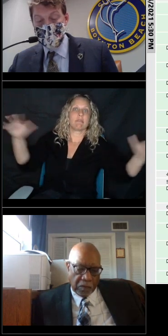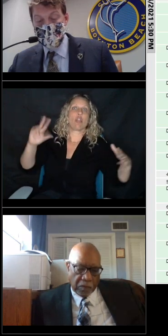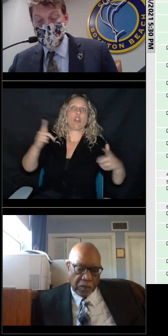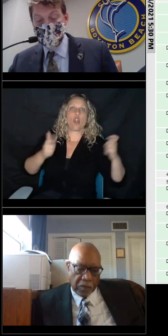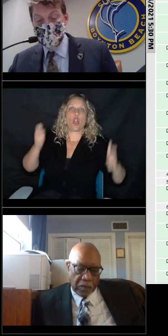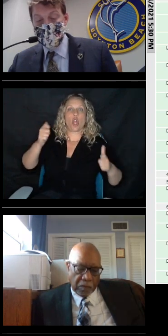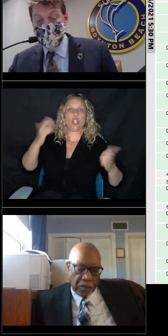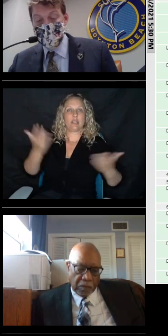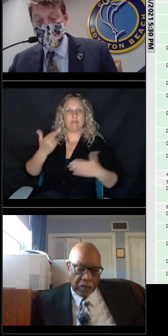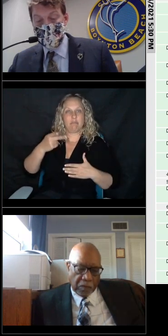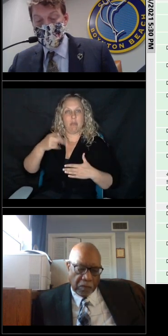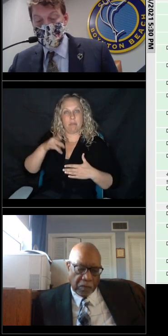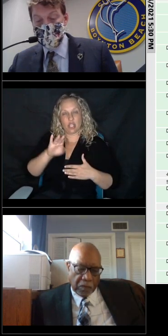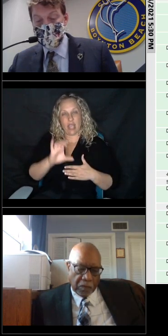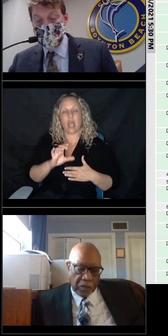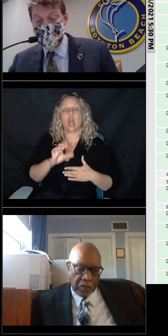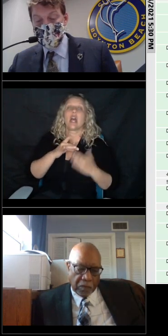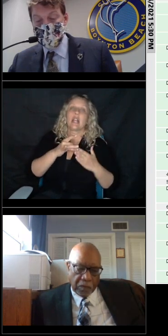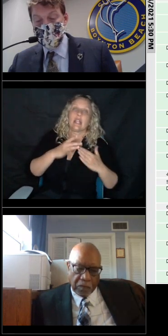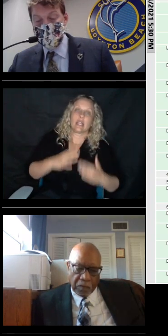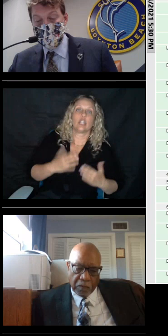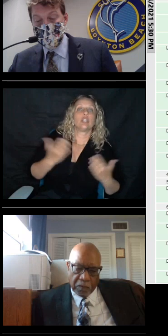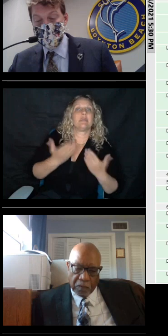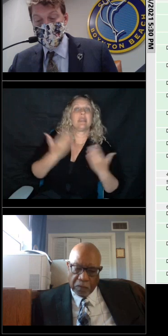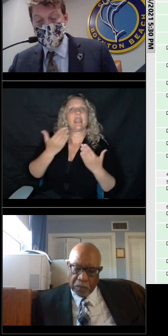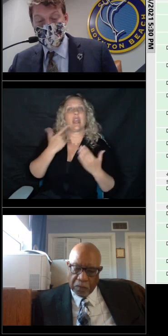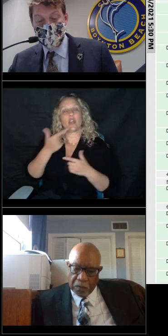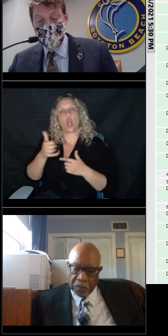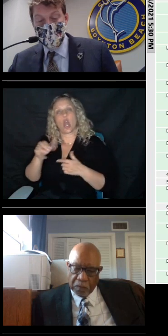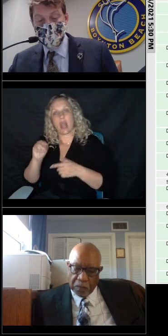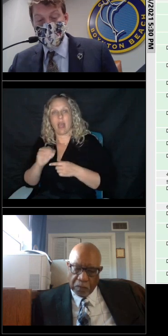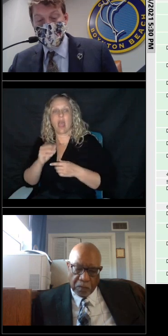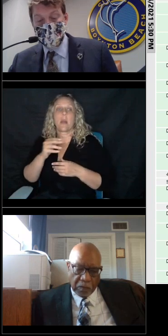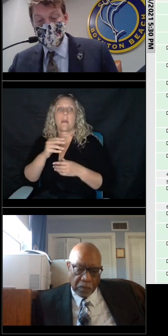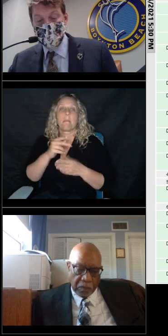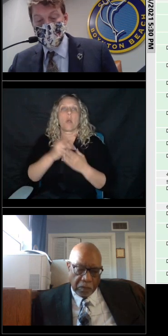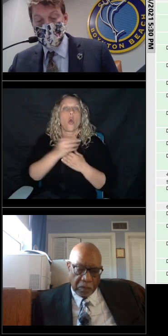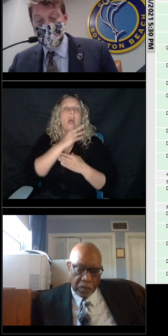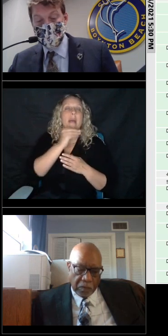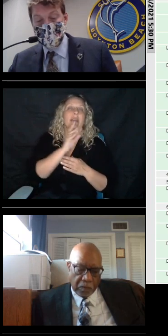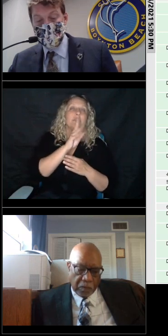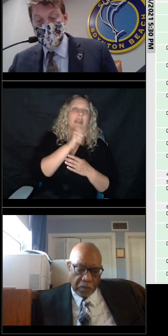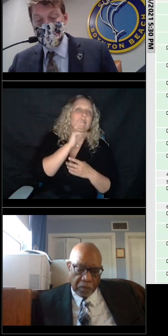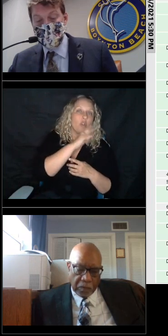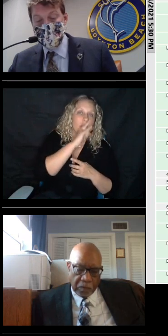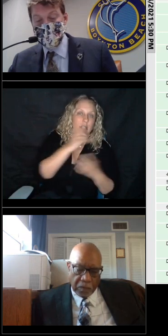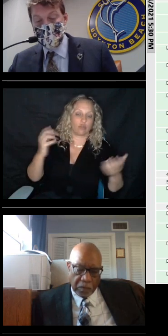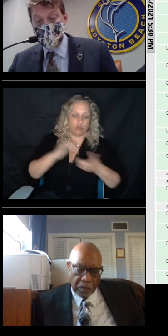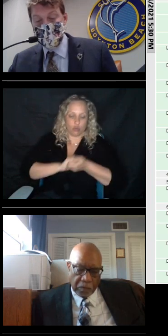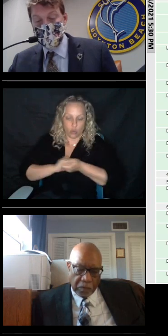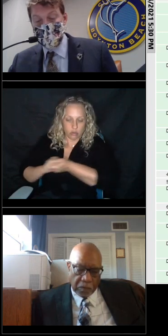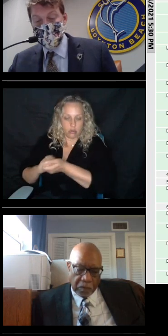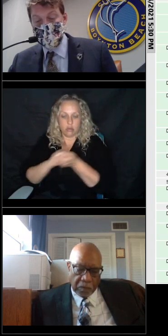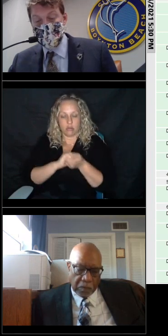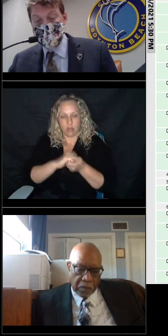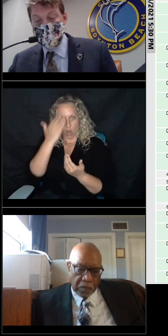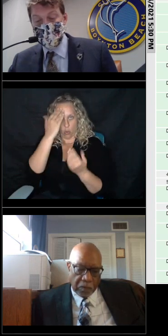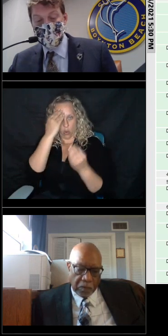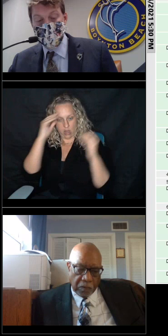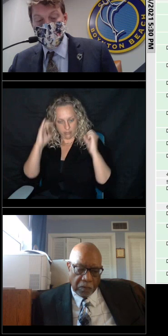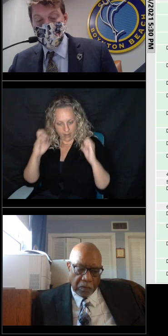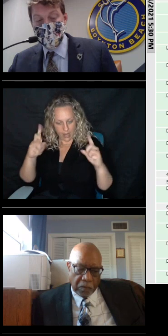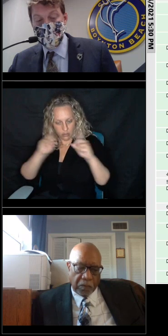County, the leadership of the Guardian Ad Litem program and Speak Up for Kids is honored to join forces and collectively build awareness around and advocate